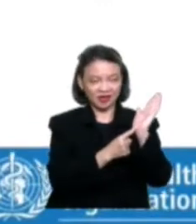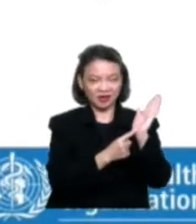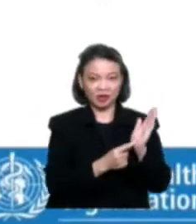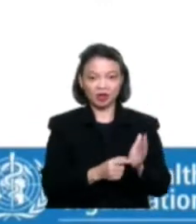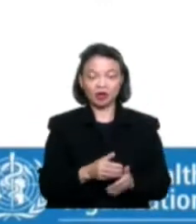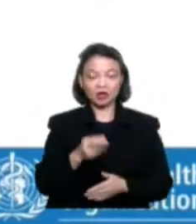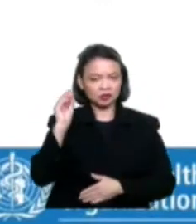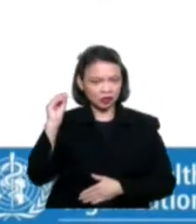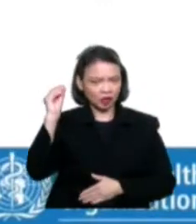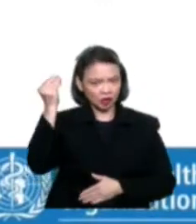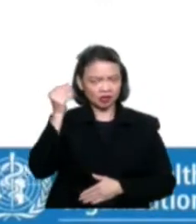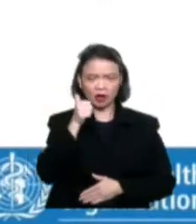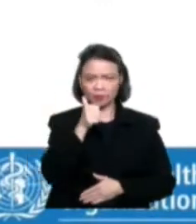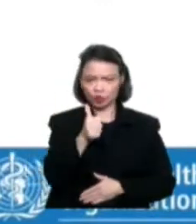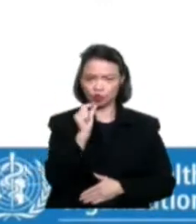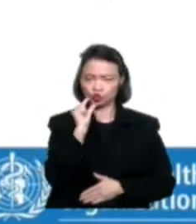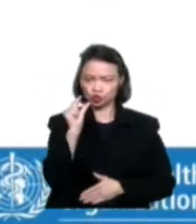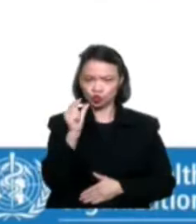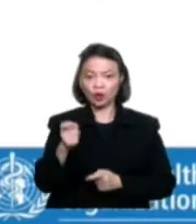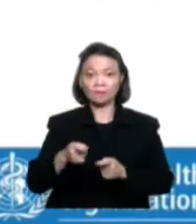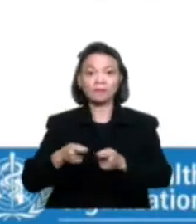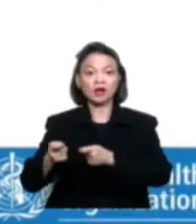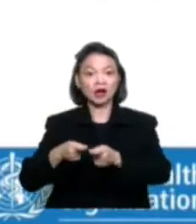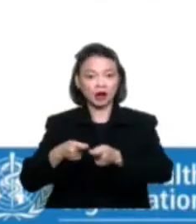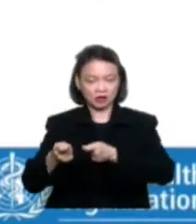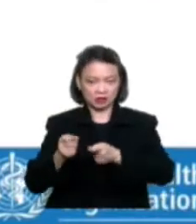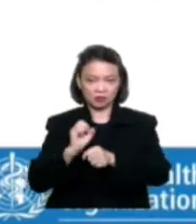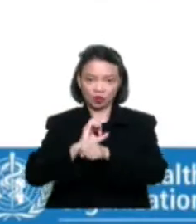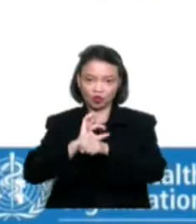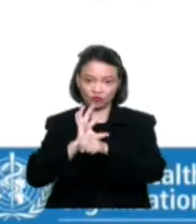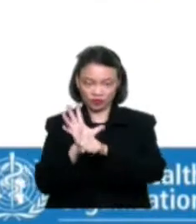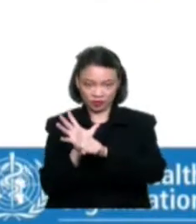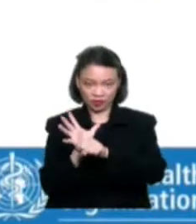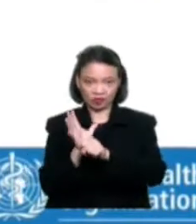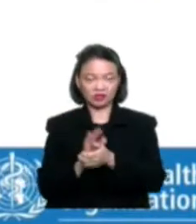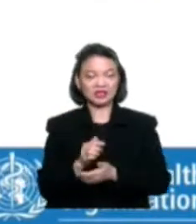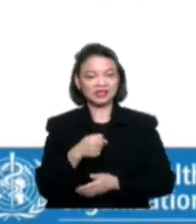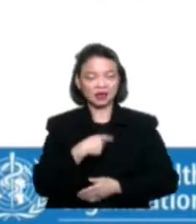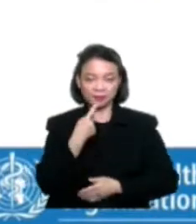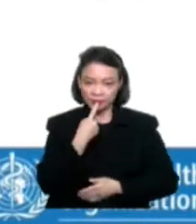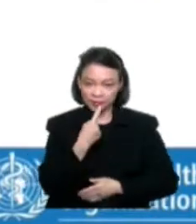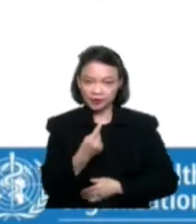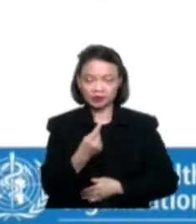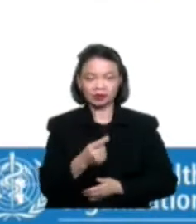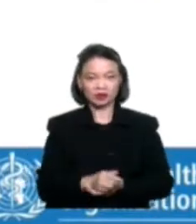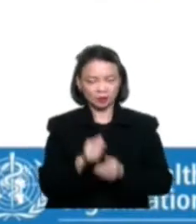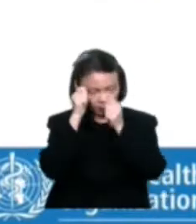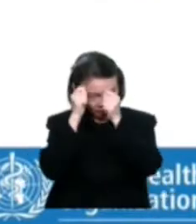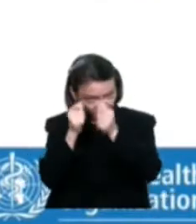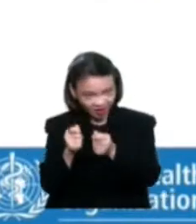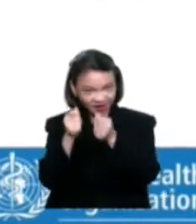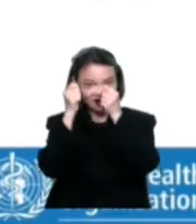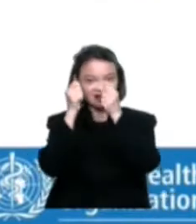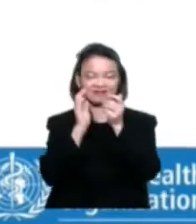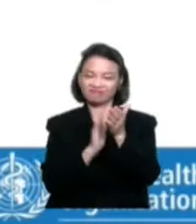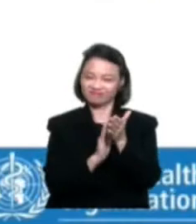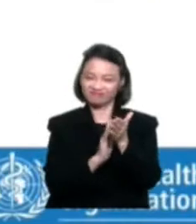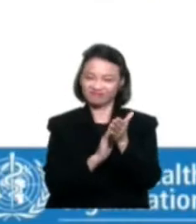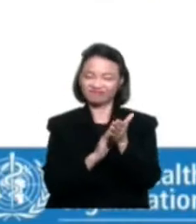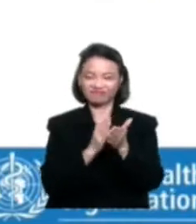kudos and our salute to the leadership in Jakarta and all the workers, from health workers and all the workers even up to kampung